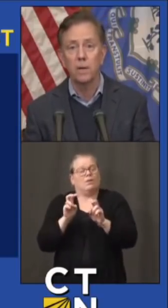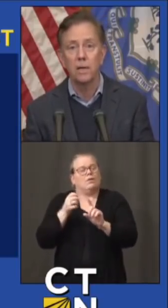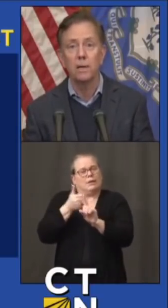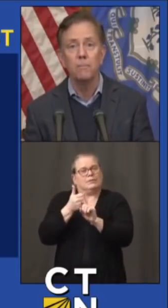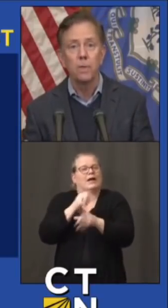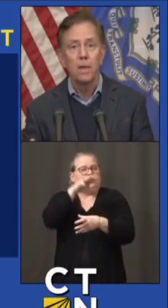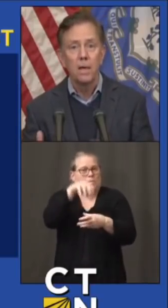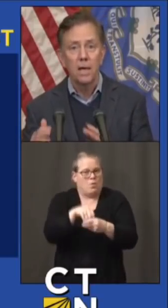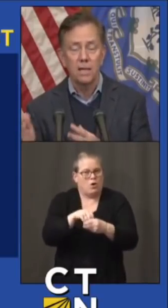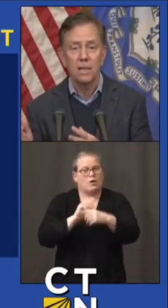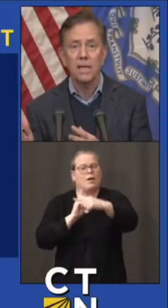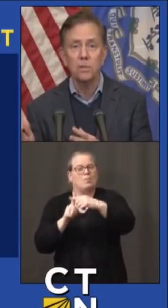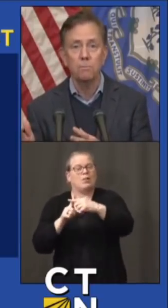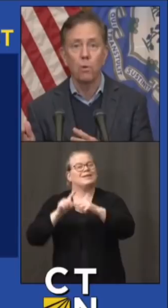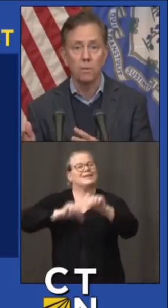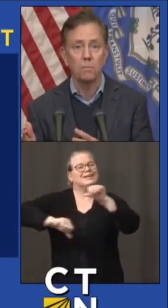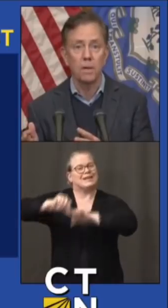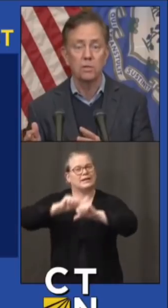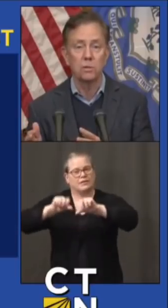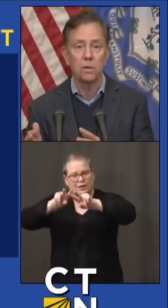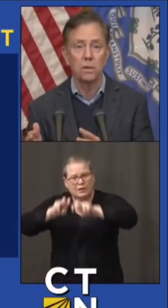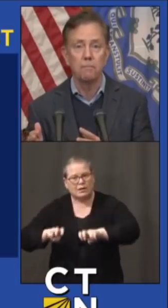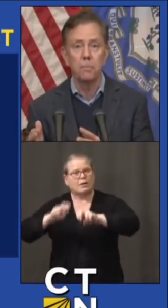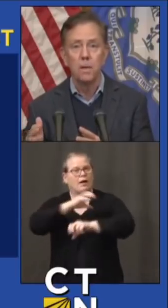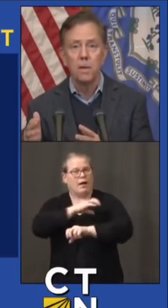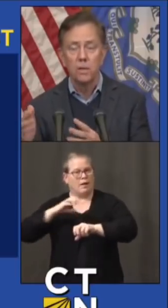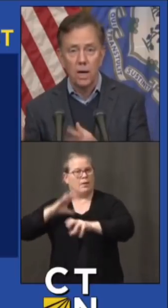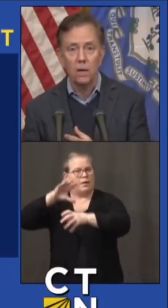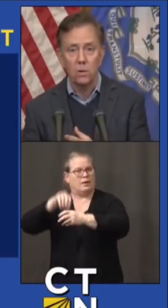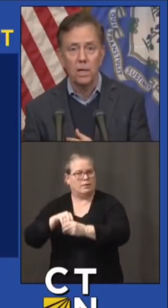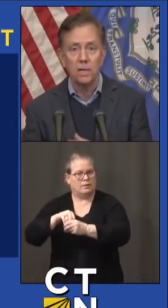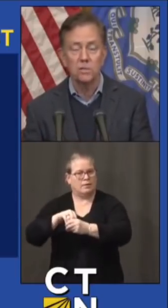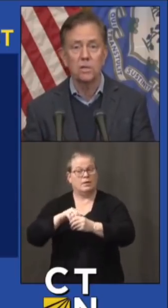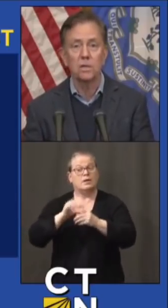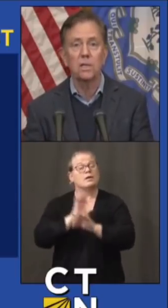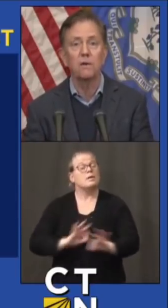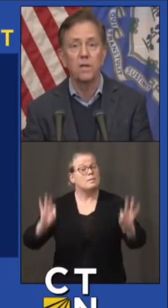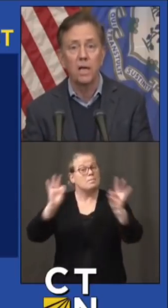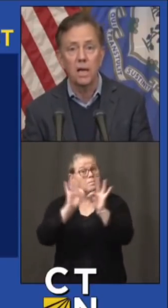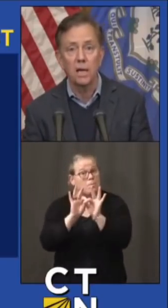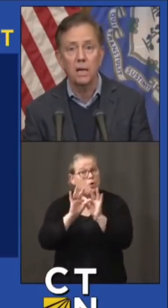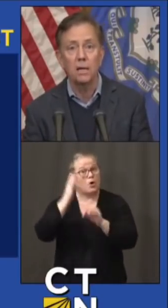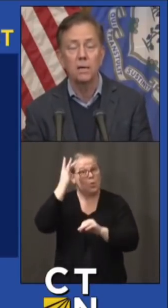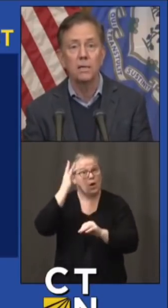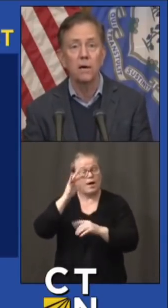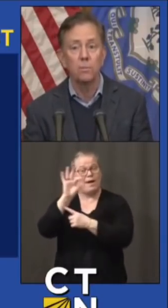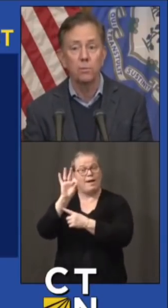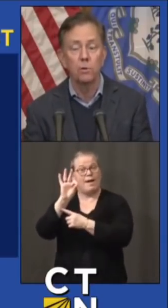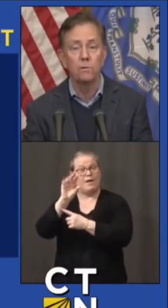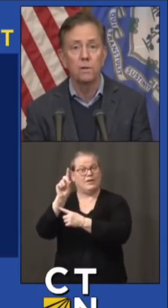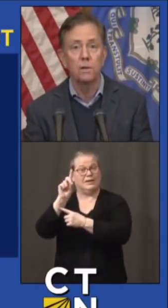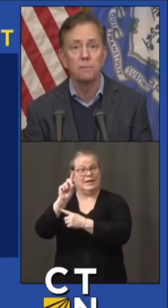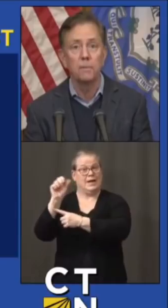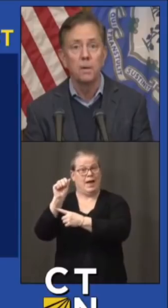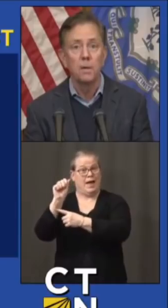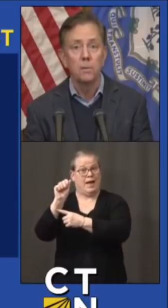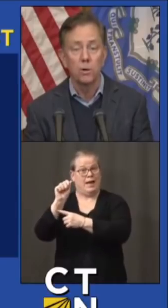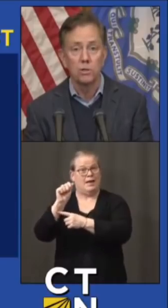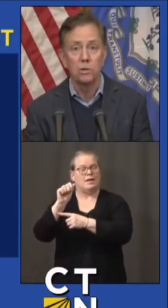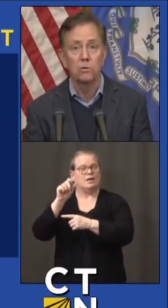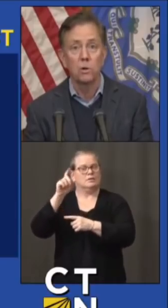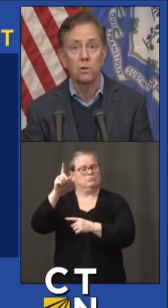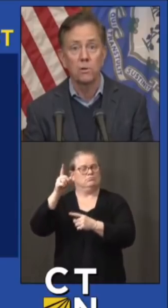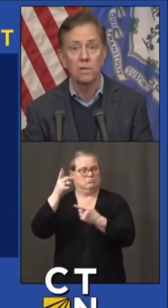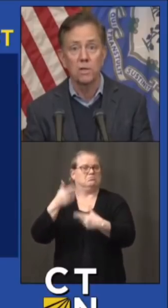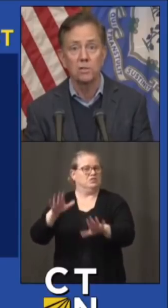scientific committee. And that's important because not only has the FDA now approved